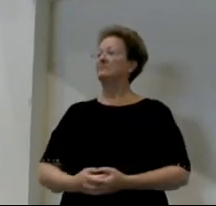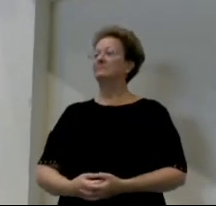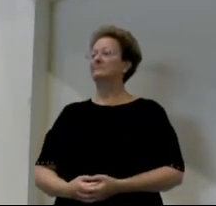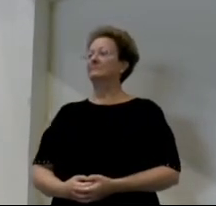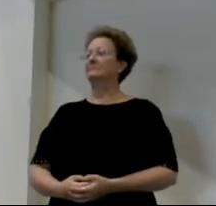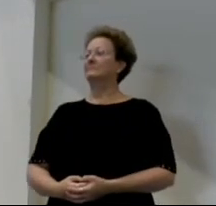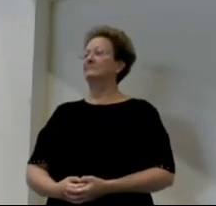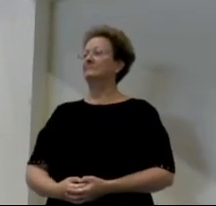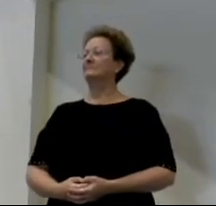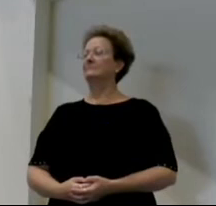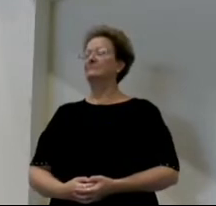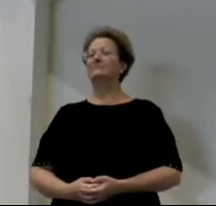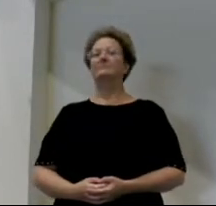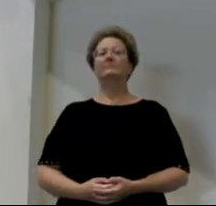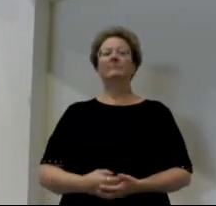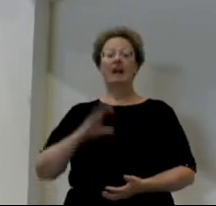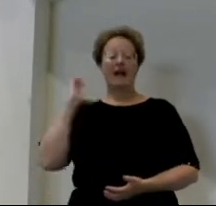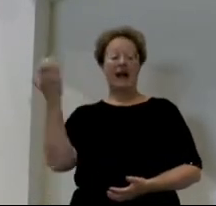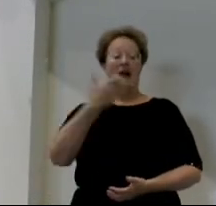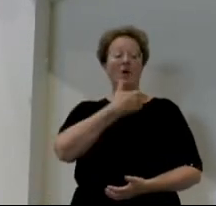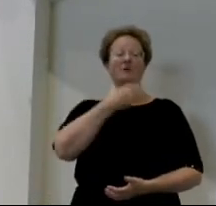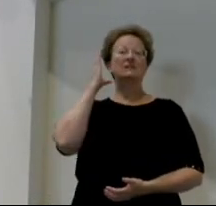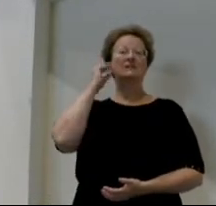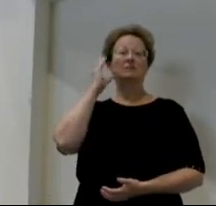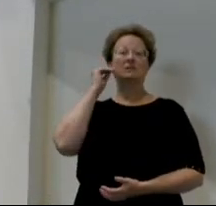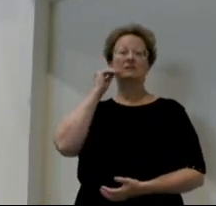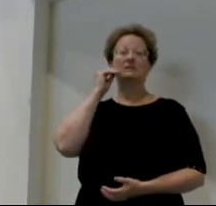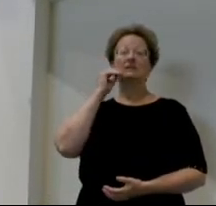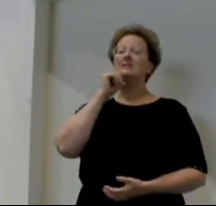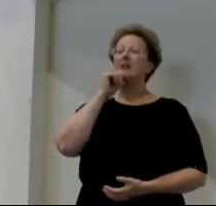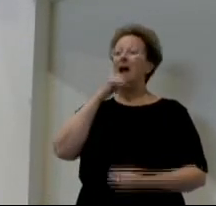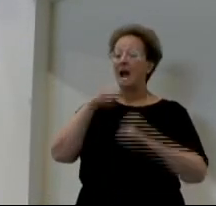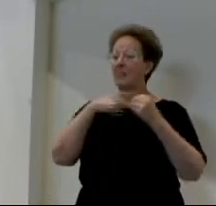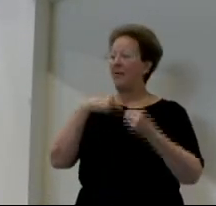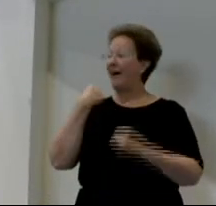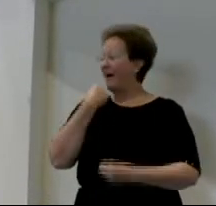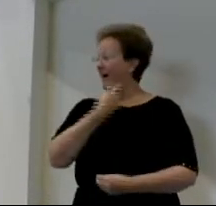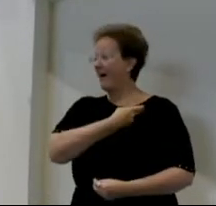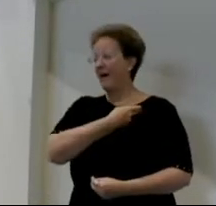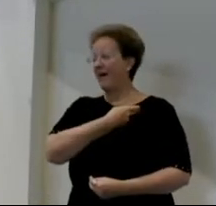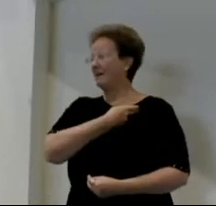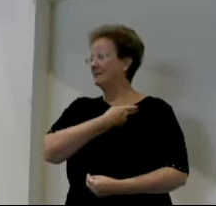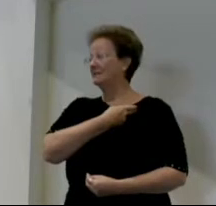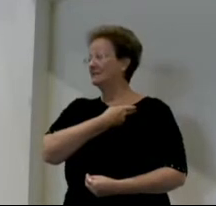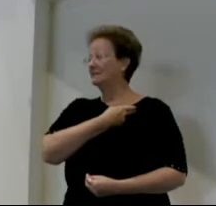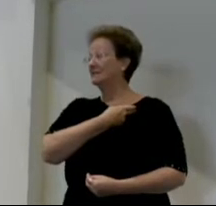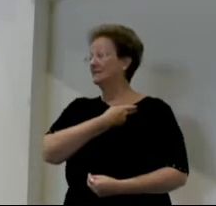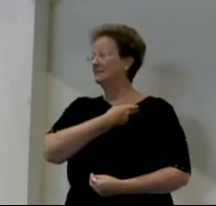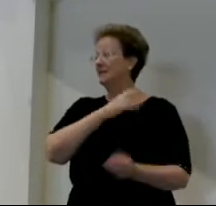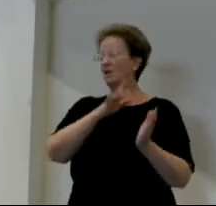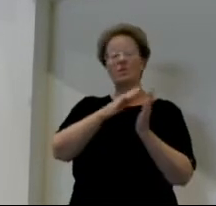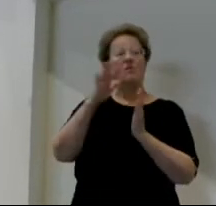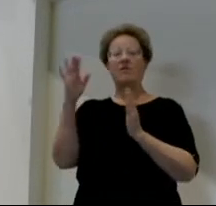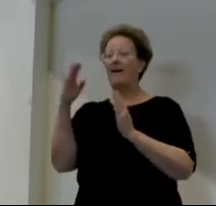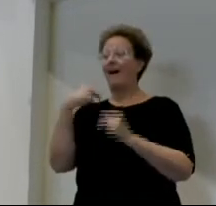But the difference here is that our death experiences aren't about us. They're not designed that we would be glorified.